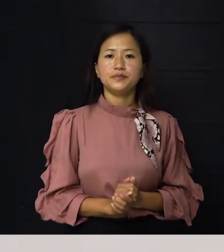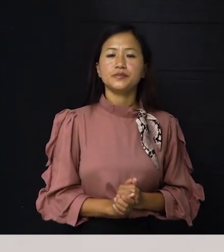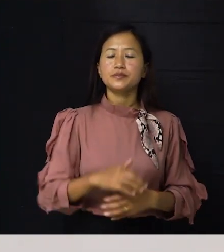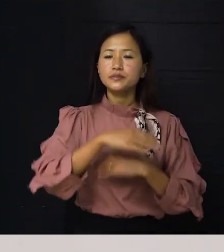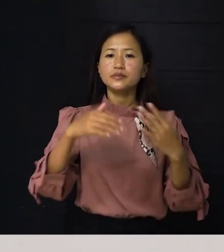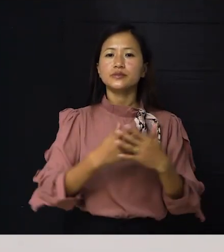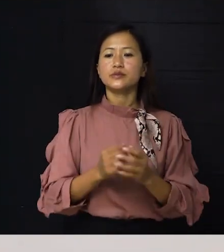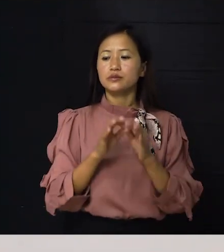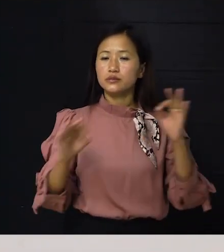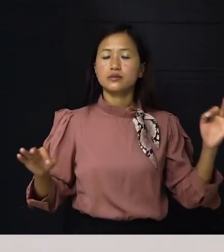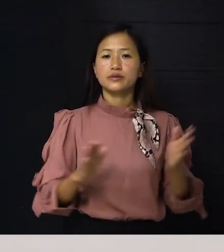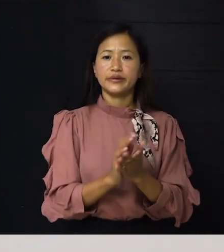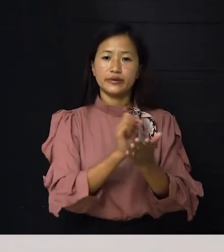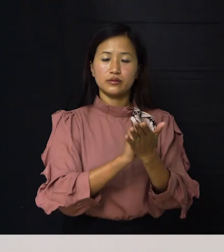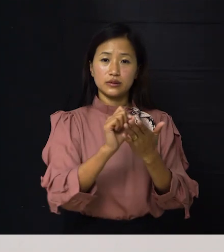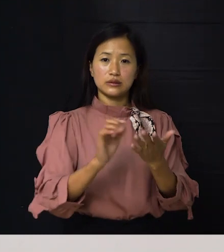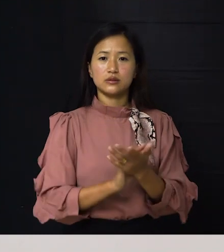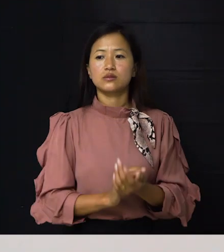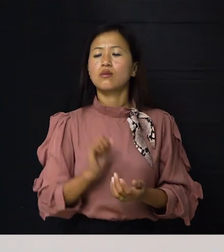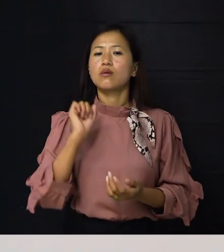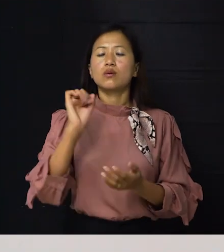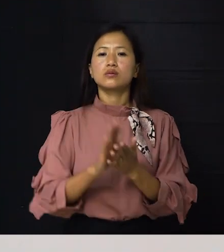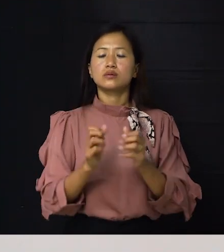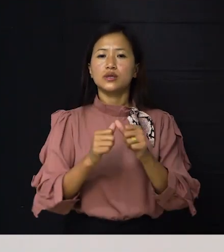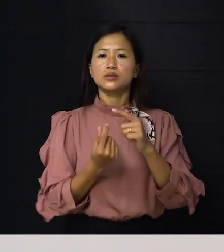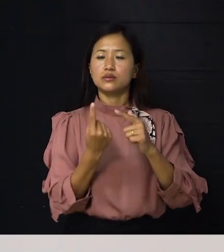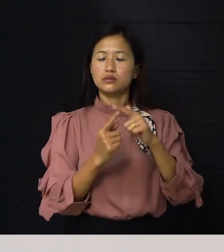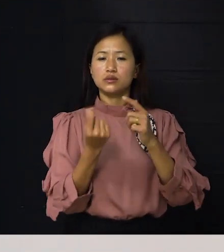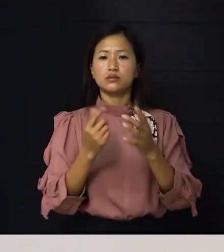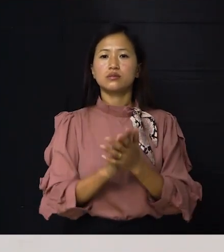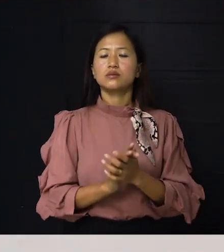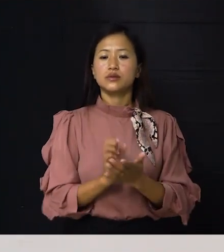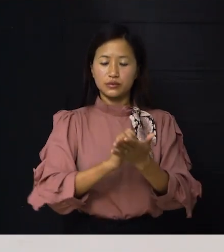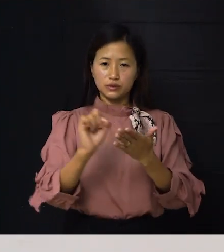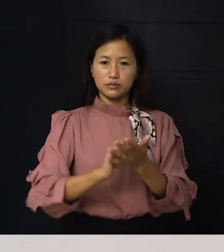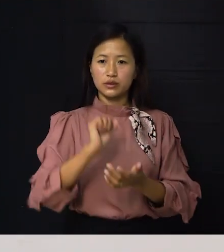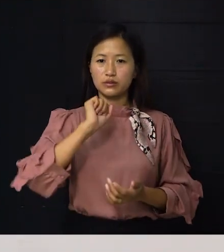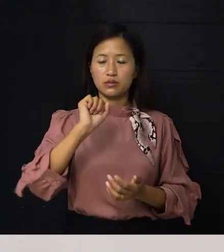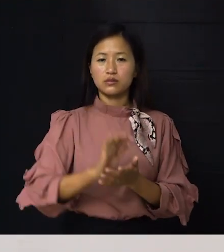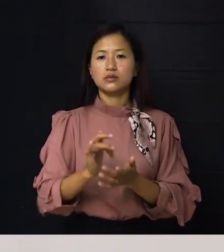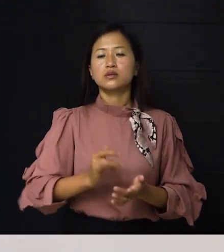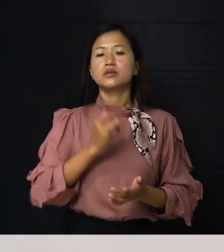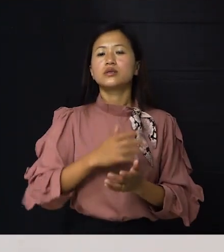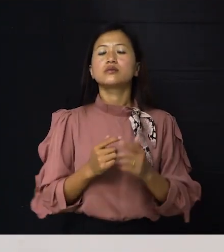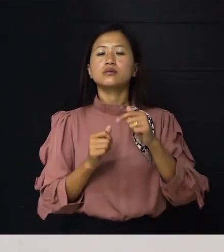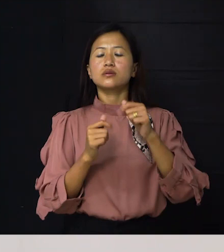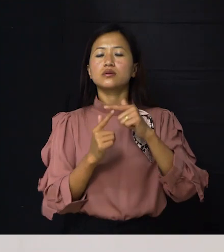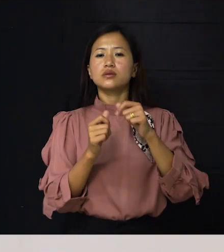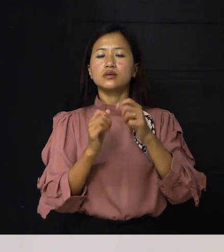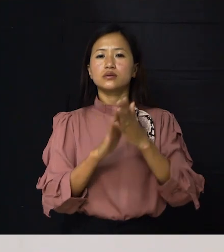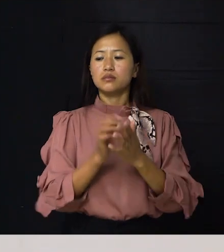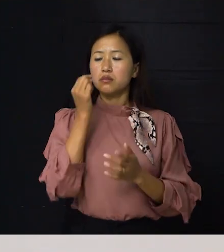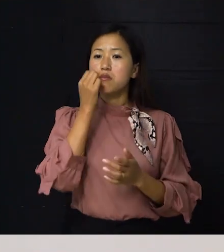of Babur are written in his autobiography, which was written by himself, that is Tuzuk-i-Baburi and